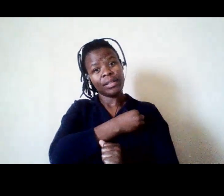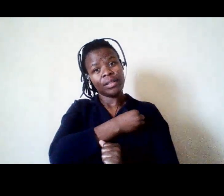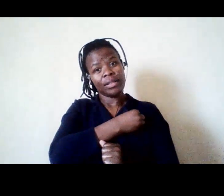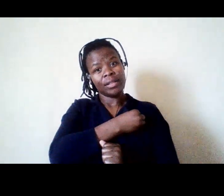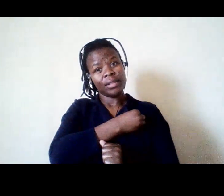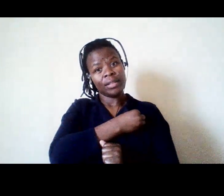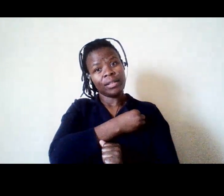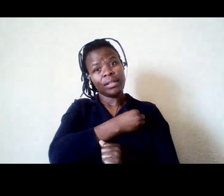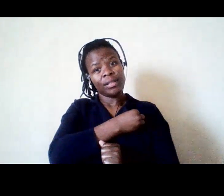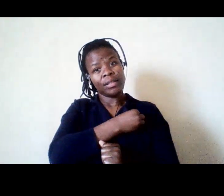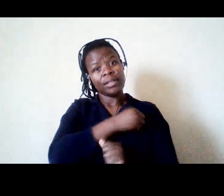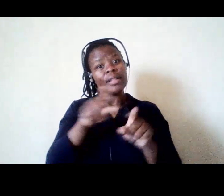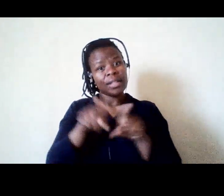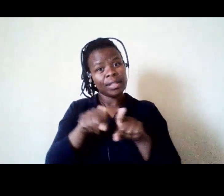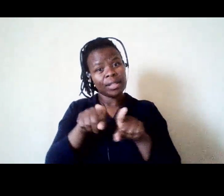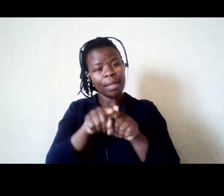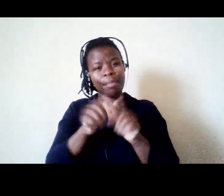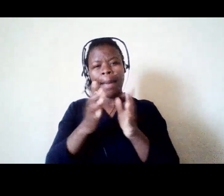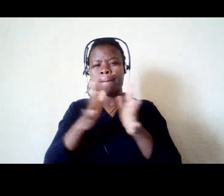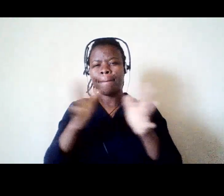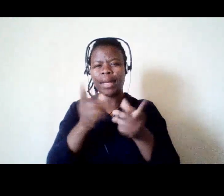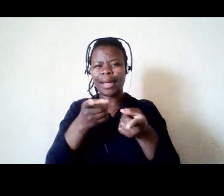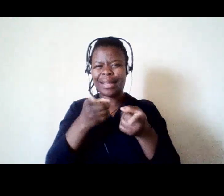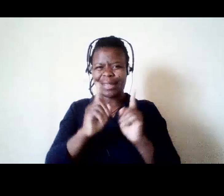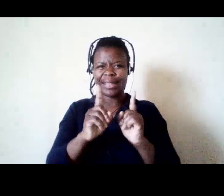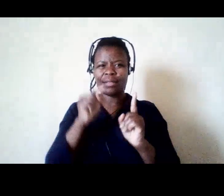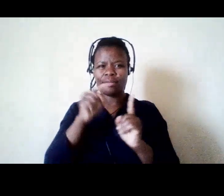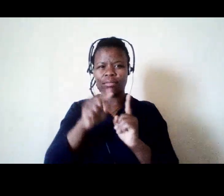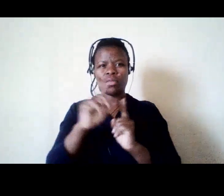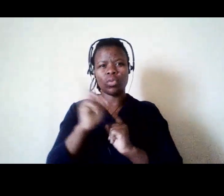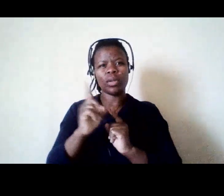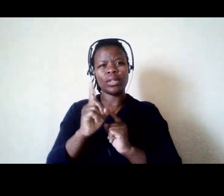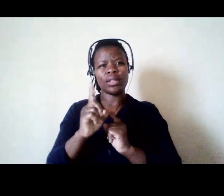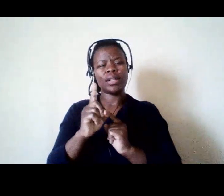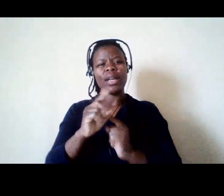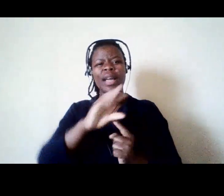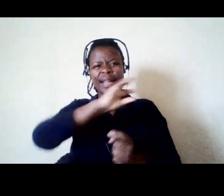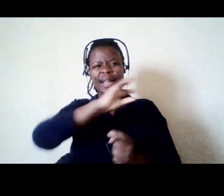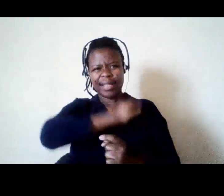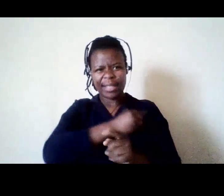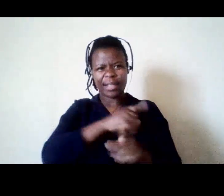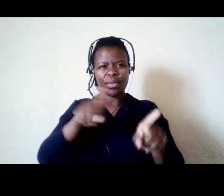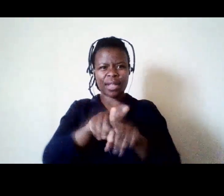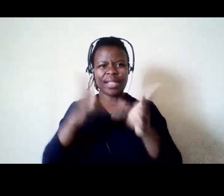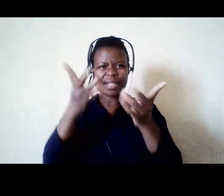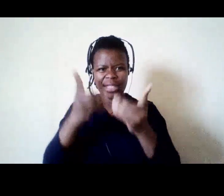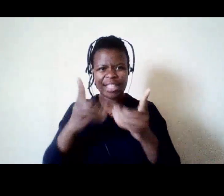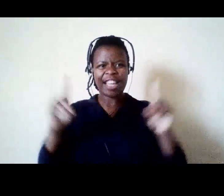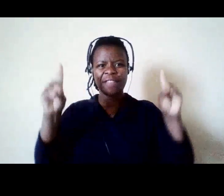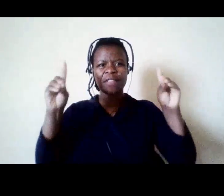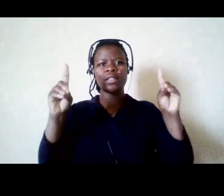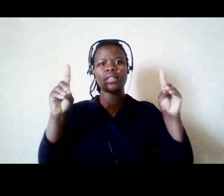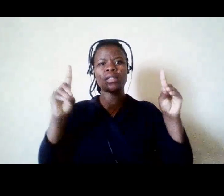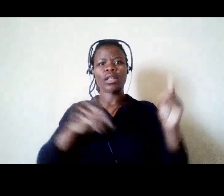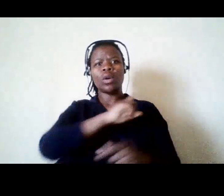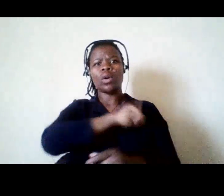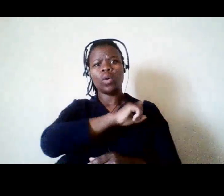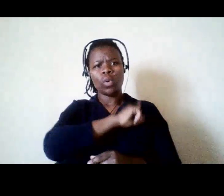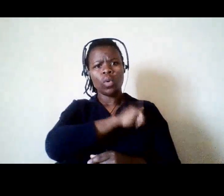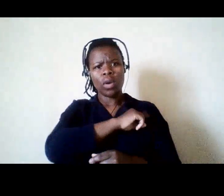big danger at being stuck at disability as diversity, because you will feel that we've included